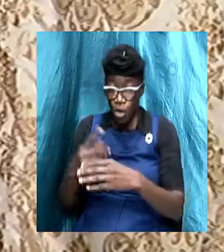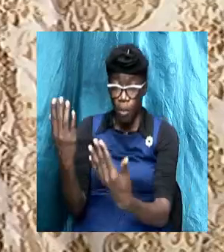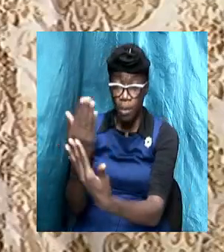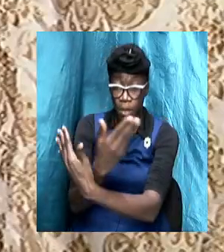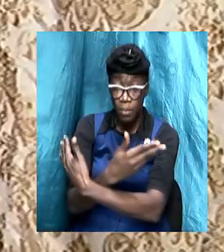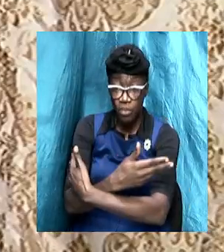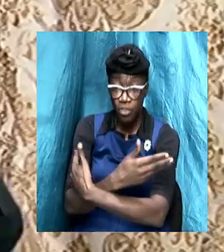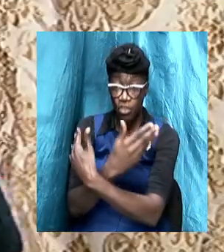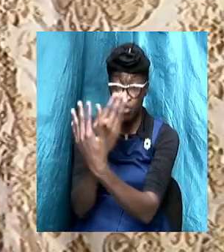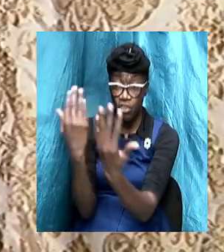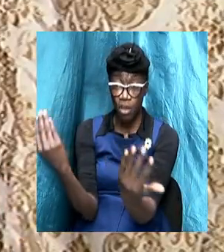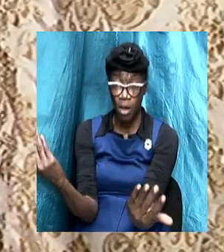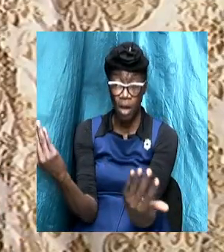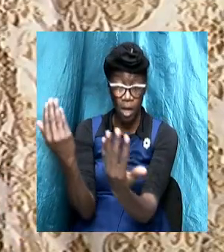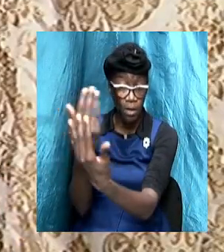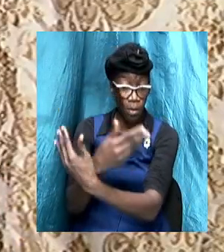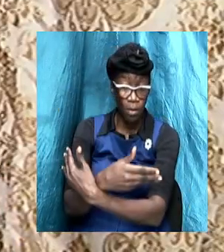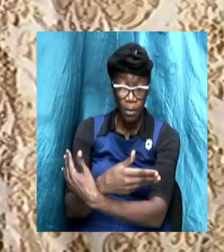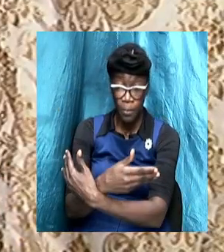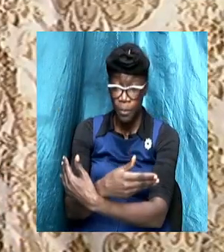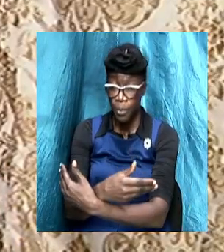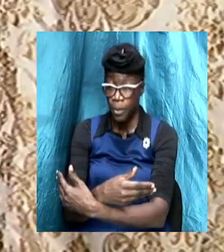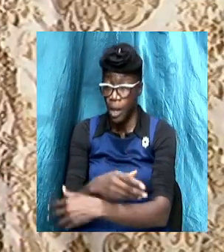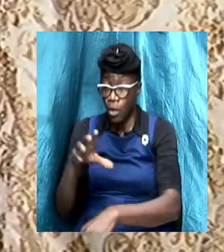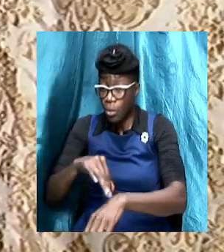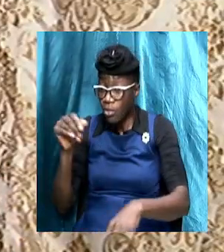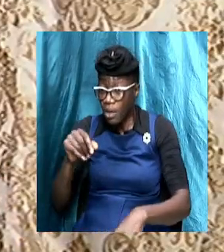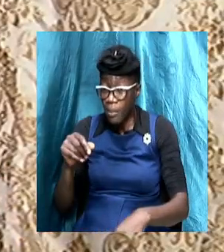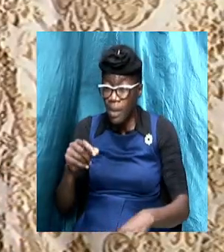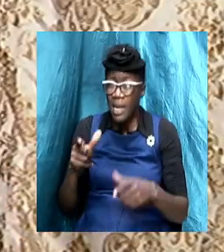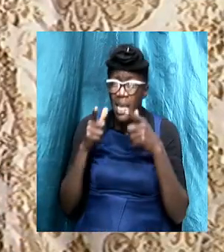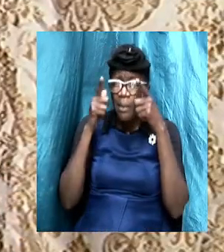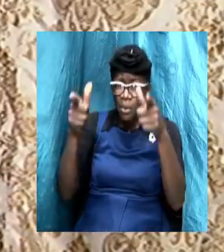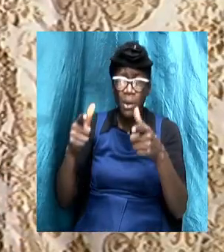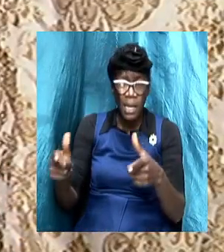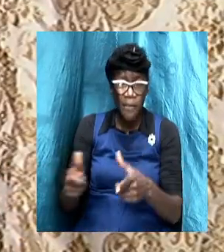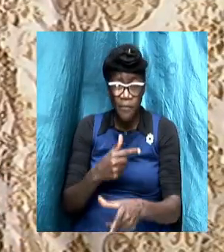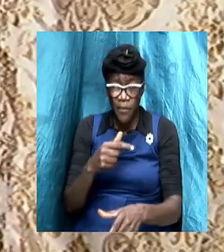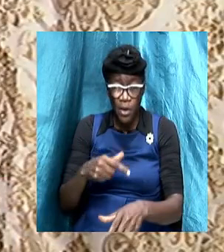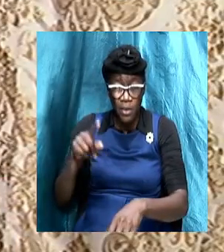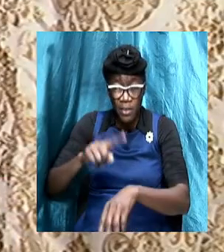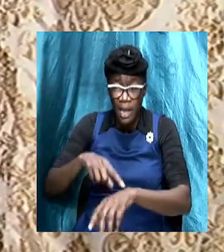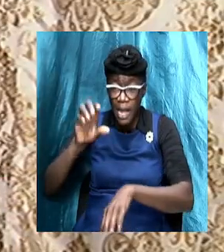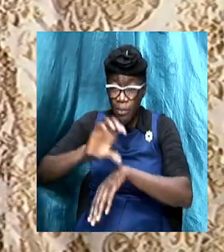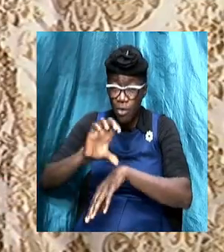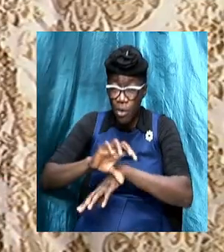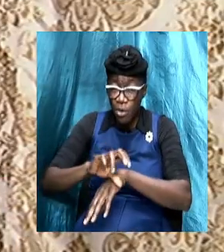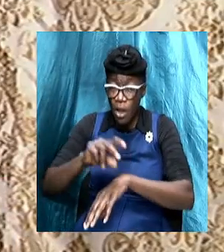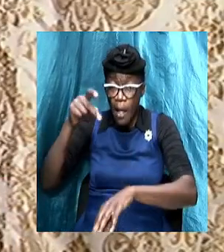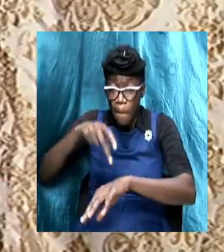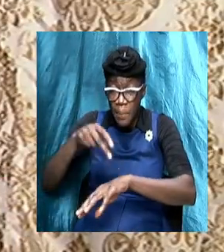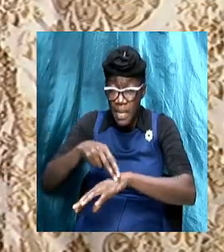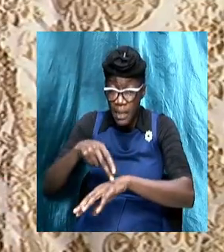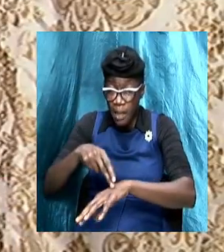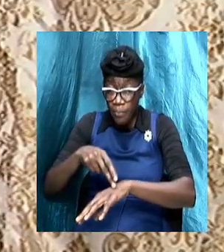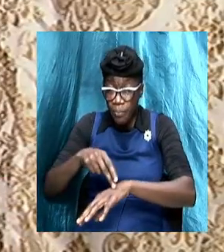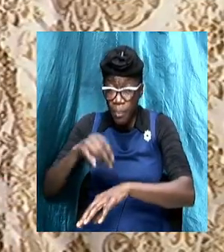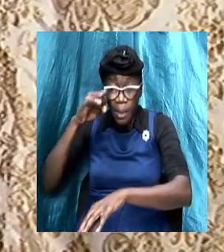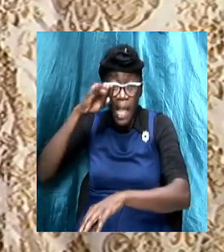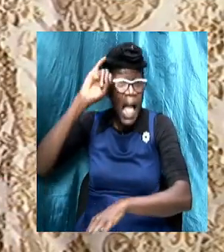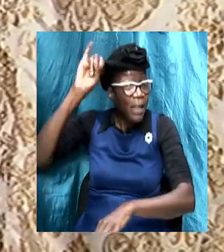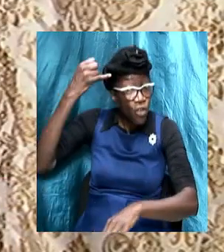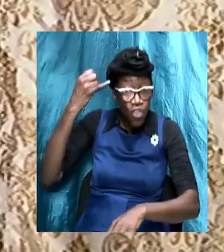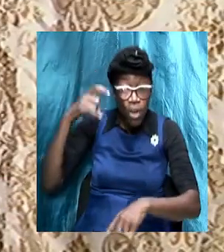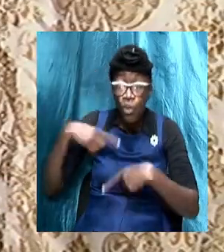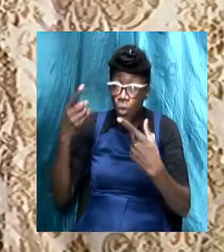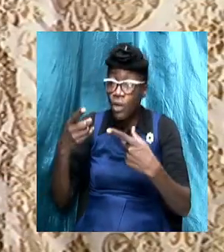were healed. When I look in the first century church and I look at the fact that as Peter and John went to the gate temple and they sat a